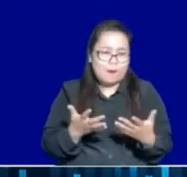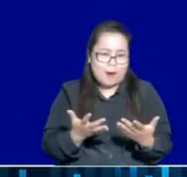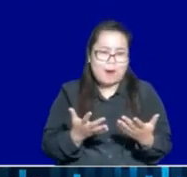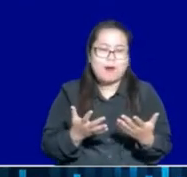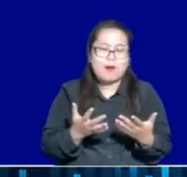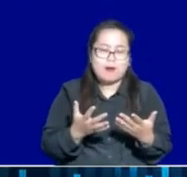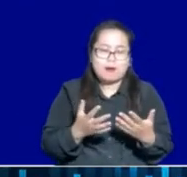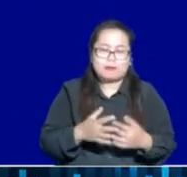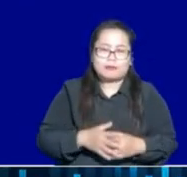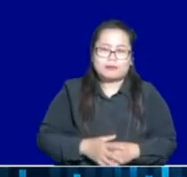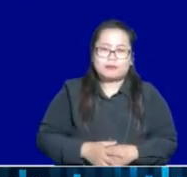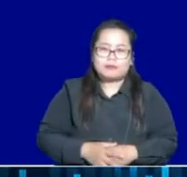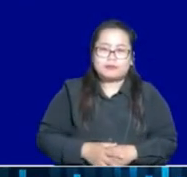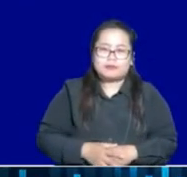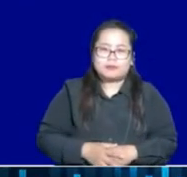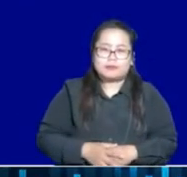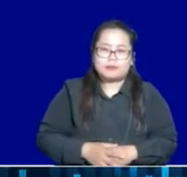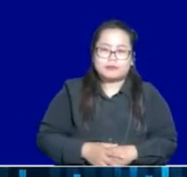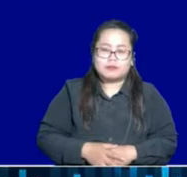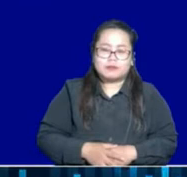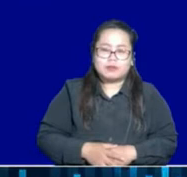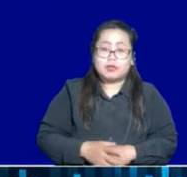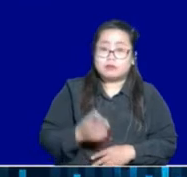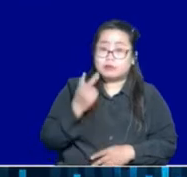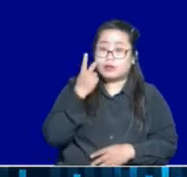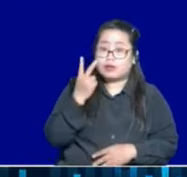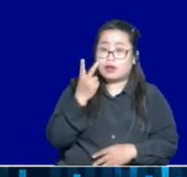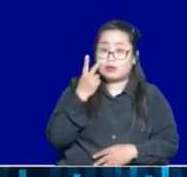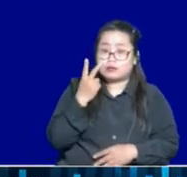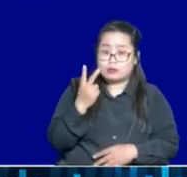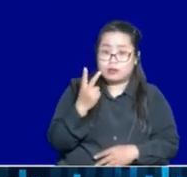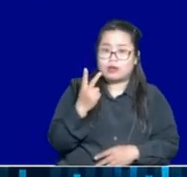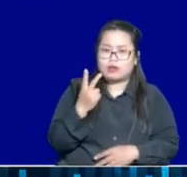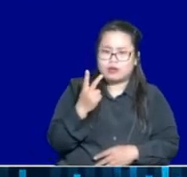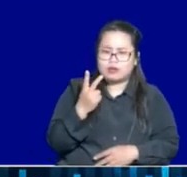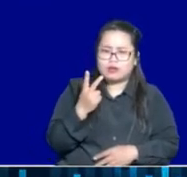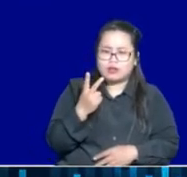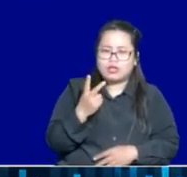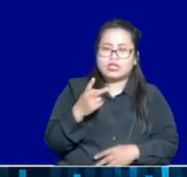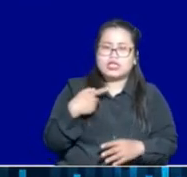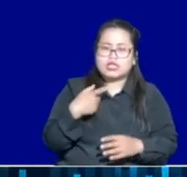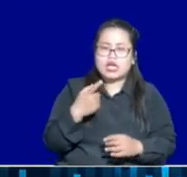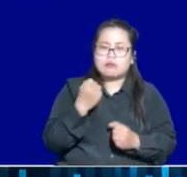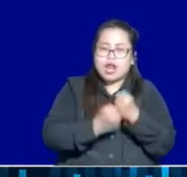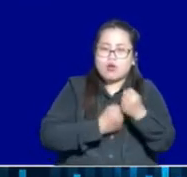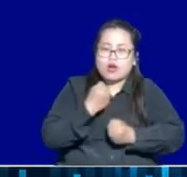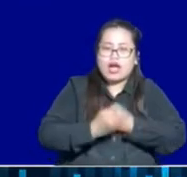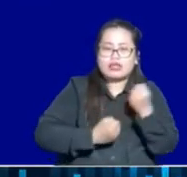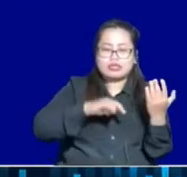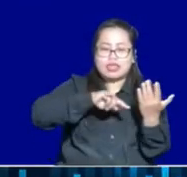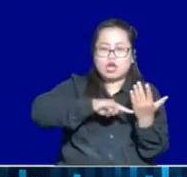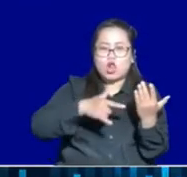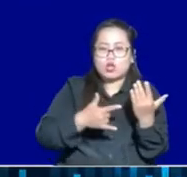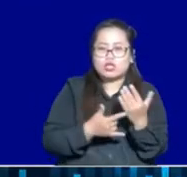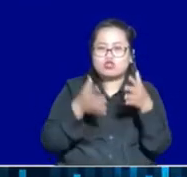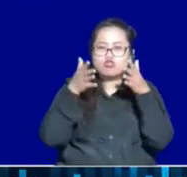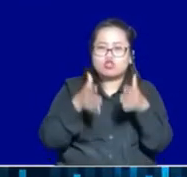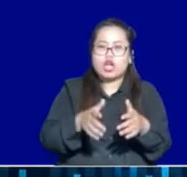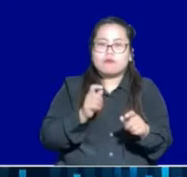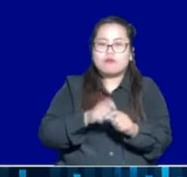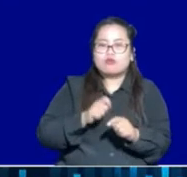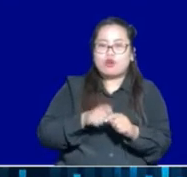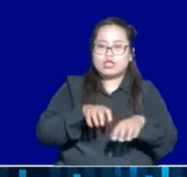it is a set of firms that are able to implement certain technologies. They are able to make certain products. So in our